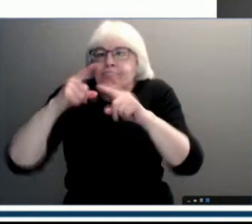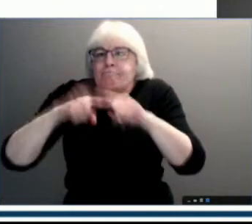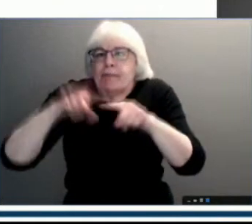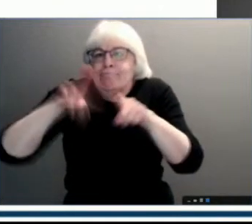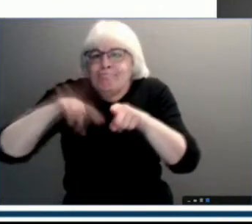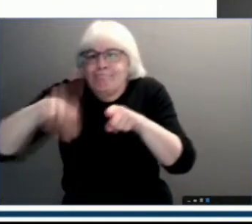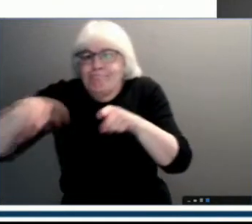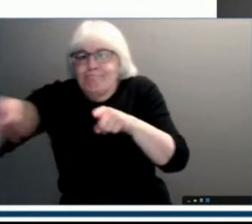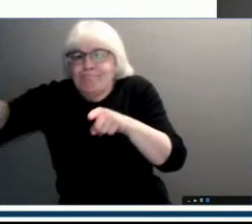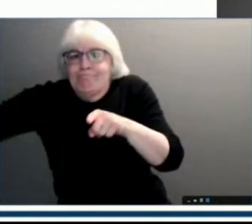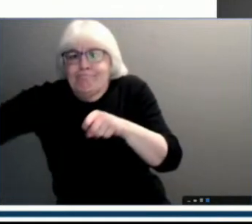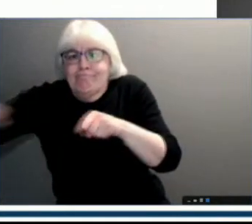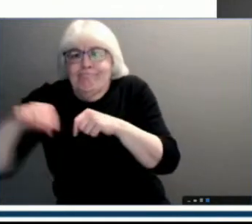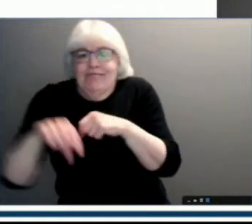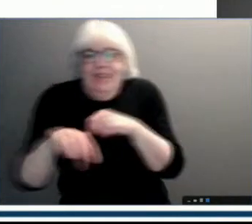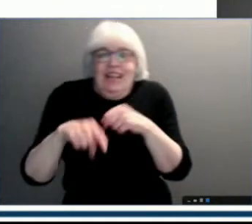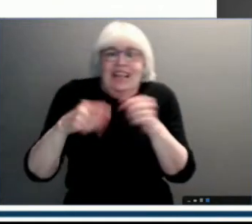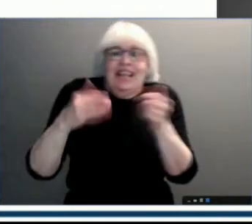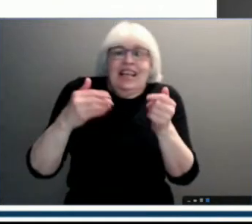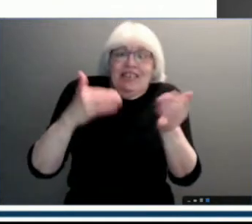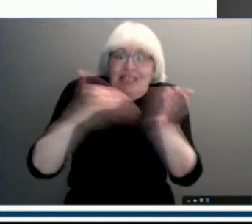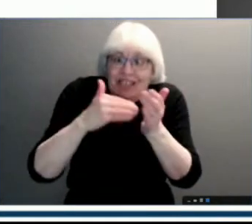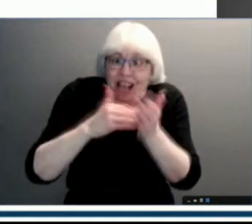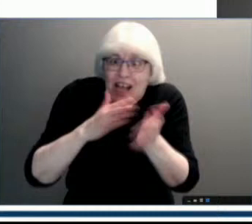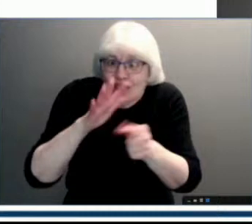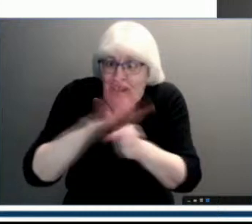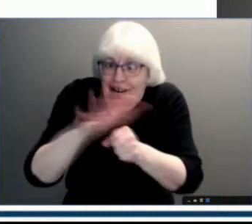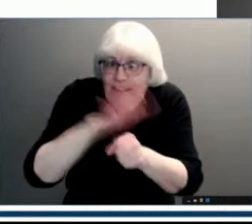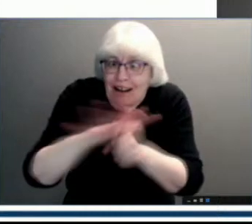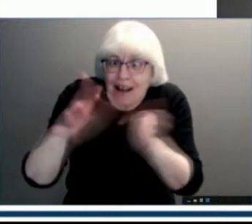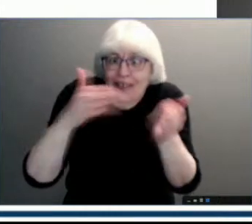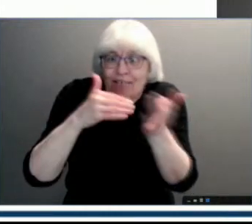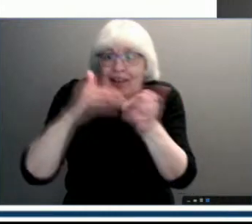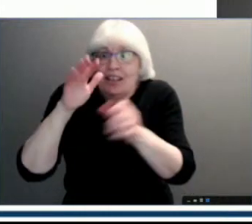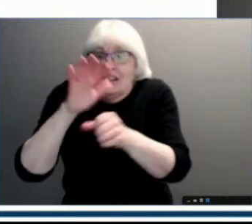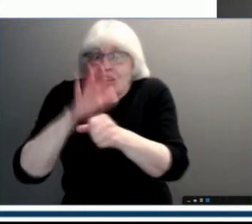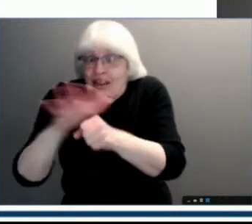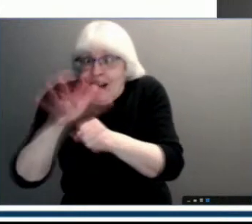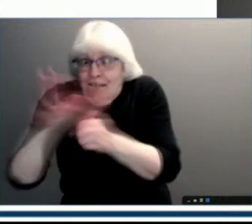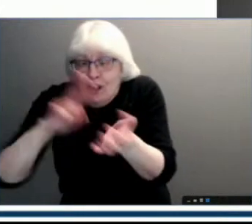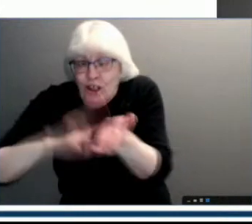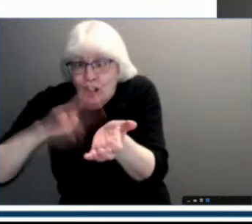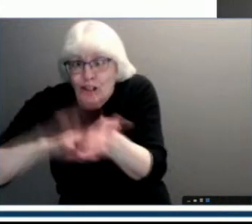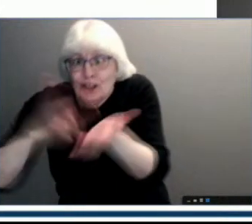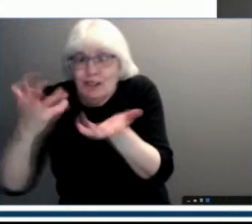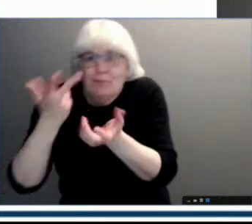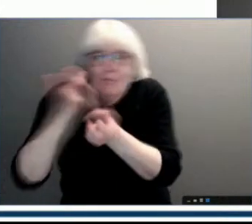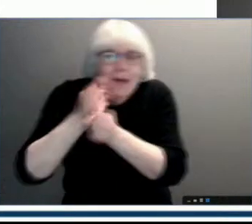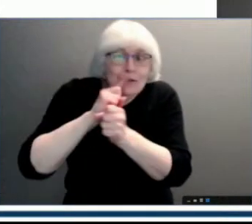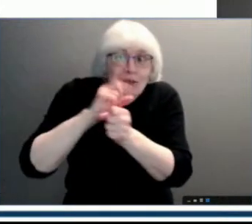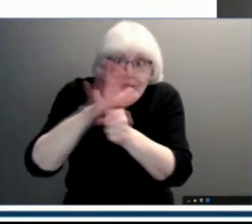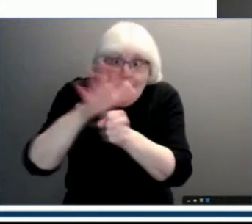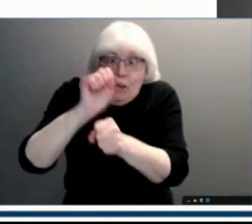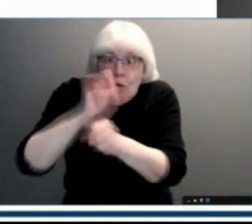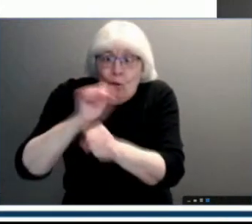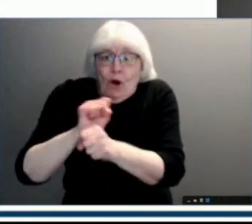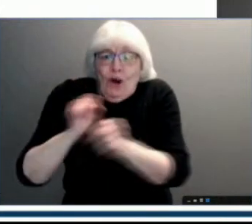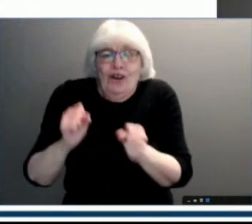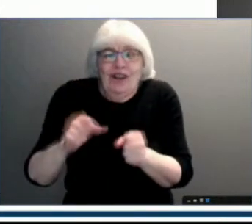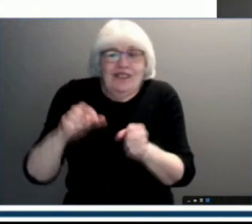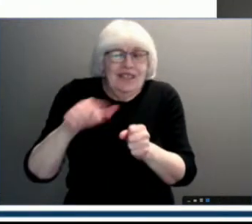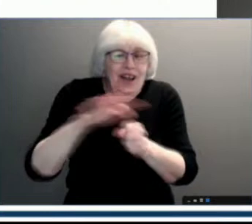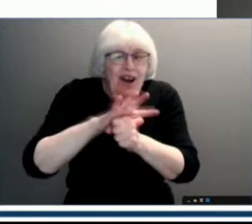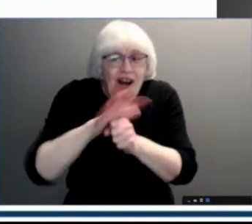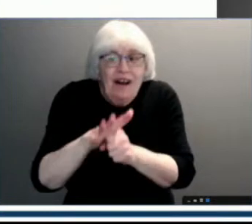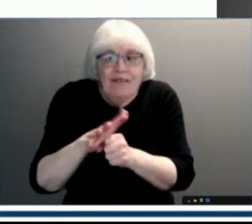system. And as the Premier said, and as I've said before, that Omicron is forcing us to do things differently. It's a